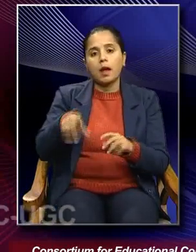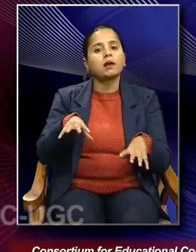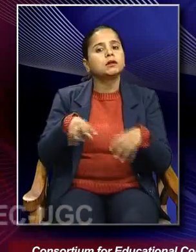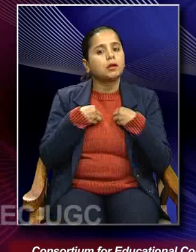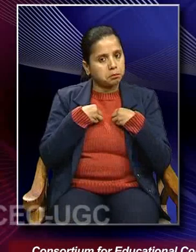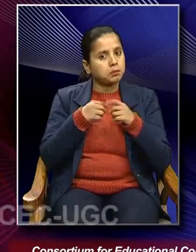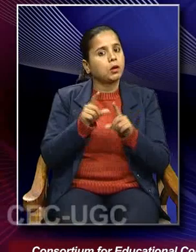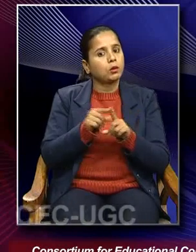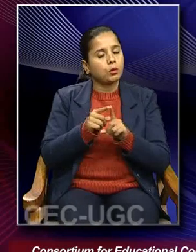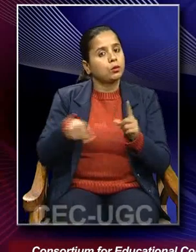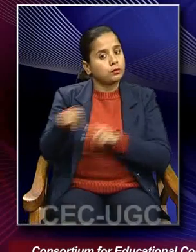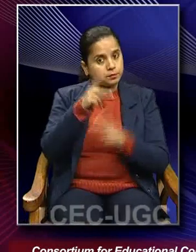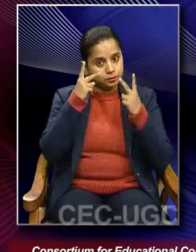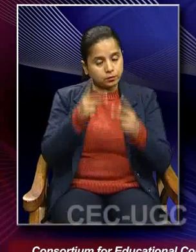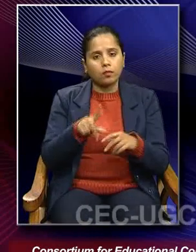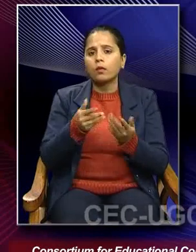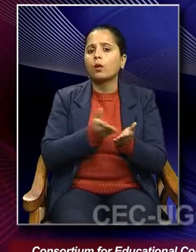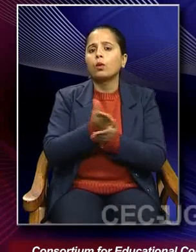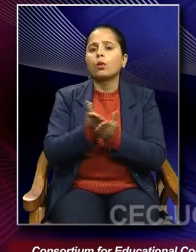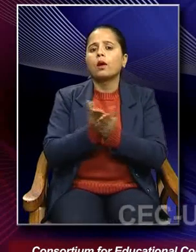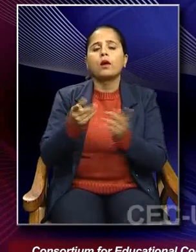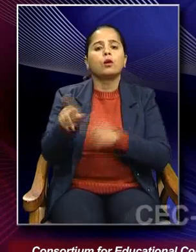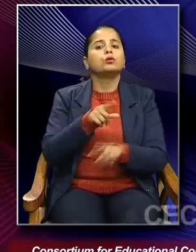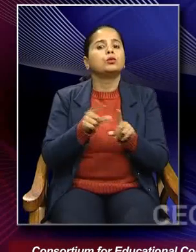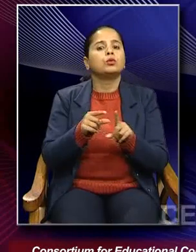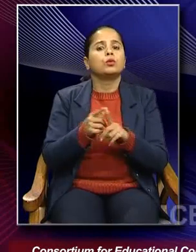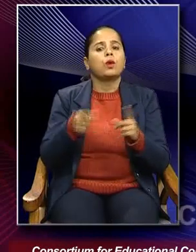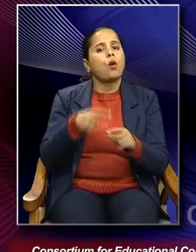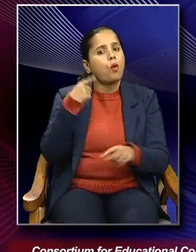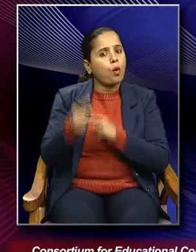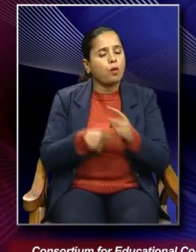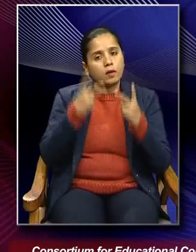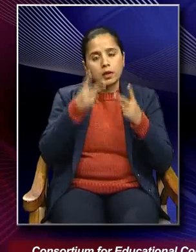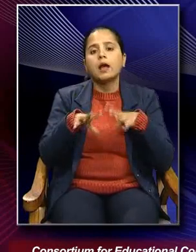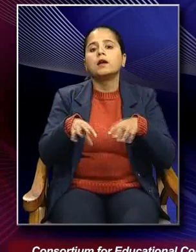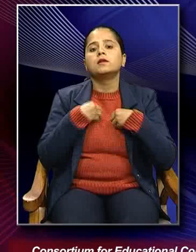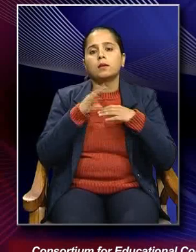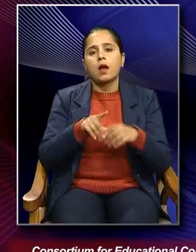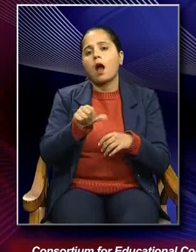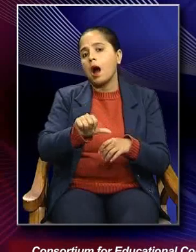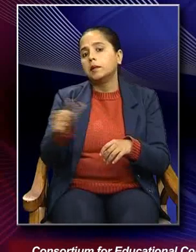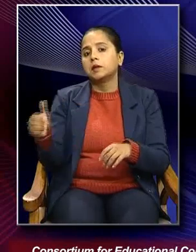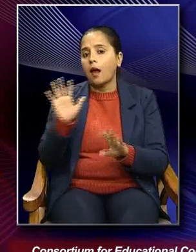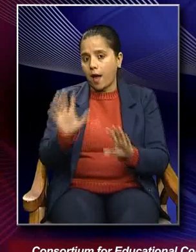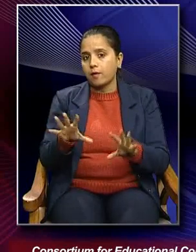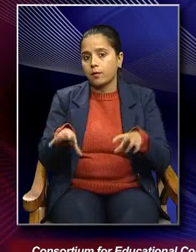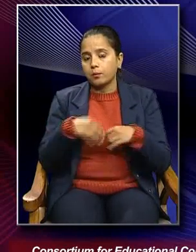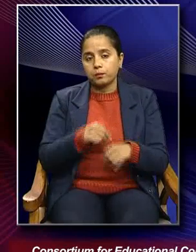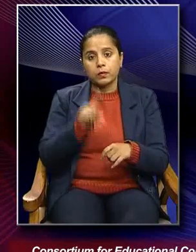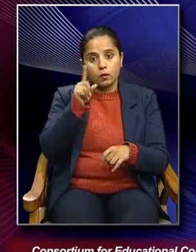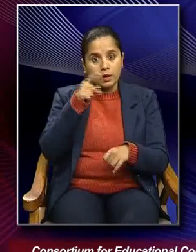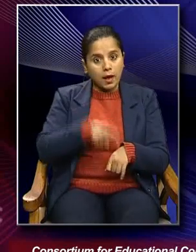it, and the way it accepts, it is also accepted by other. Once it